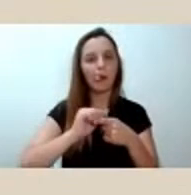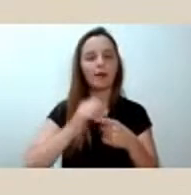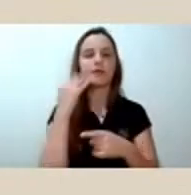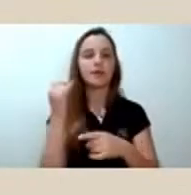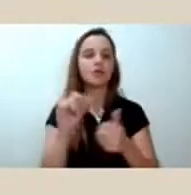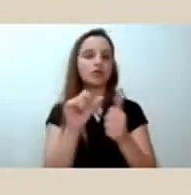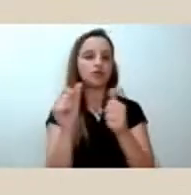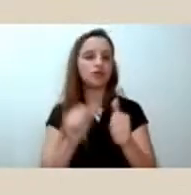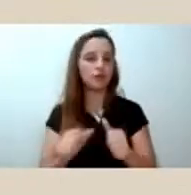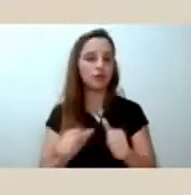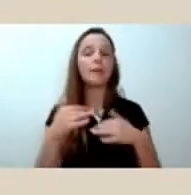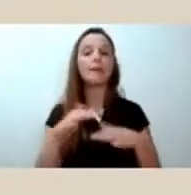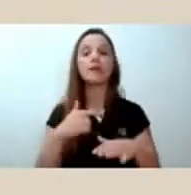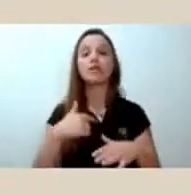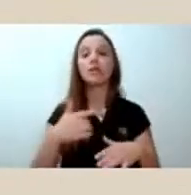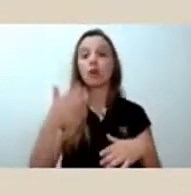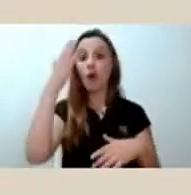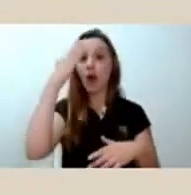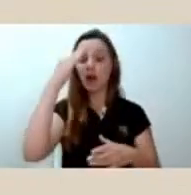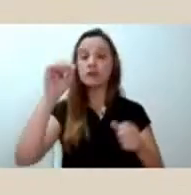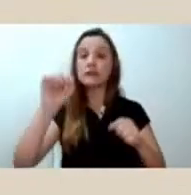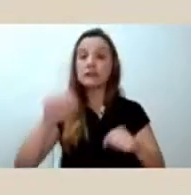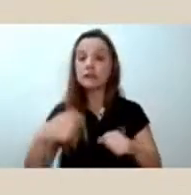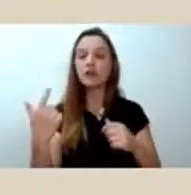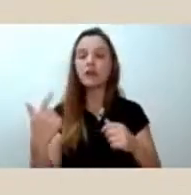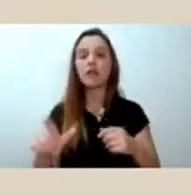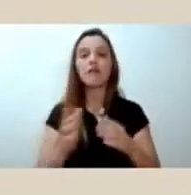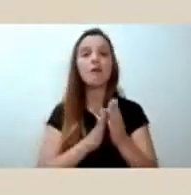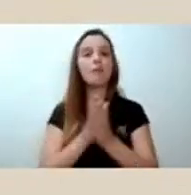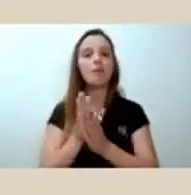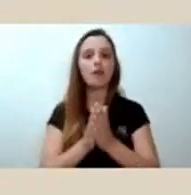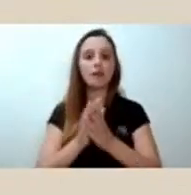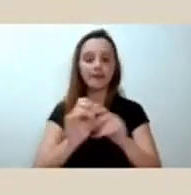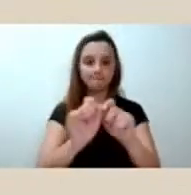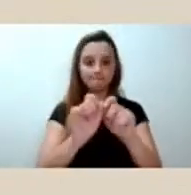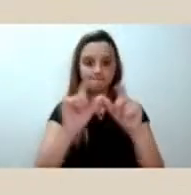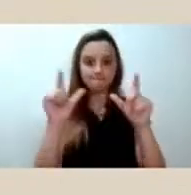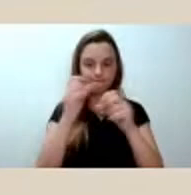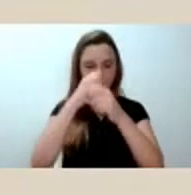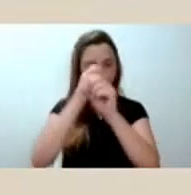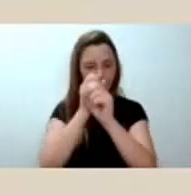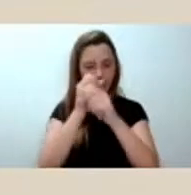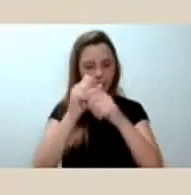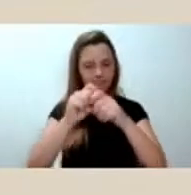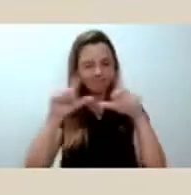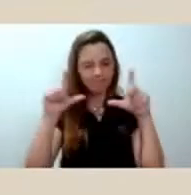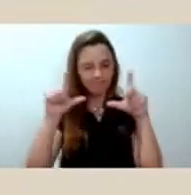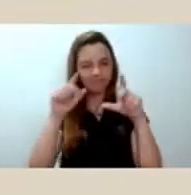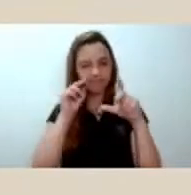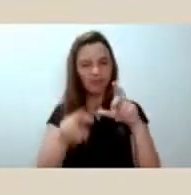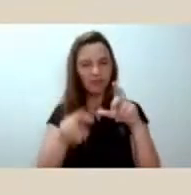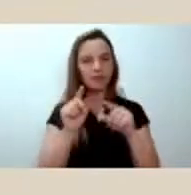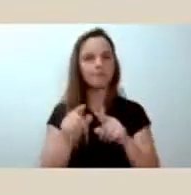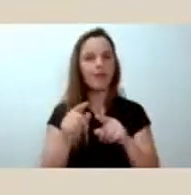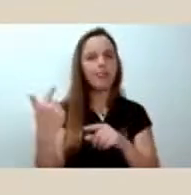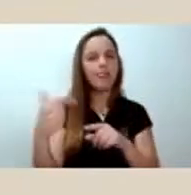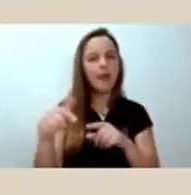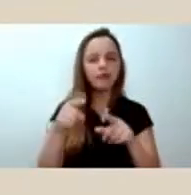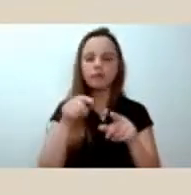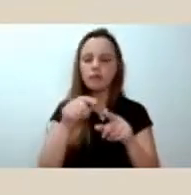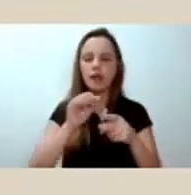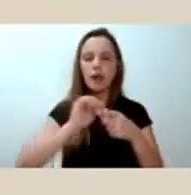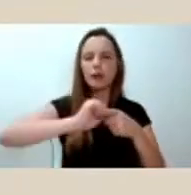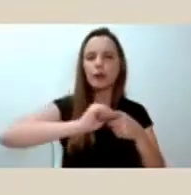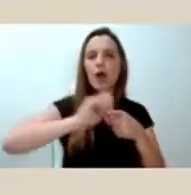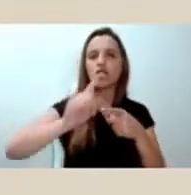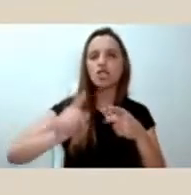I think it's very useful that we use this macroscope to see exactly what we think should be fixed, and then we have a big